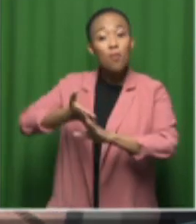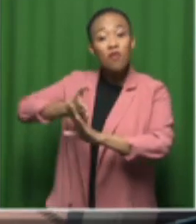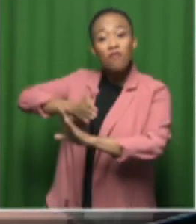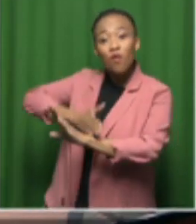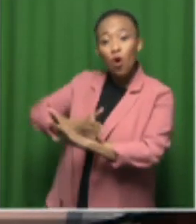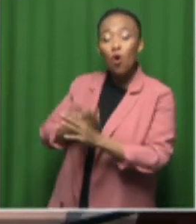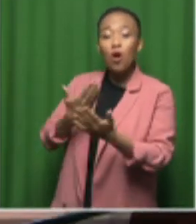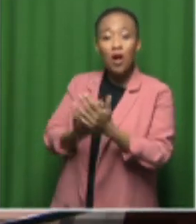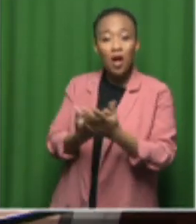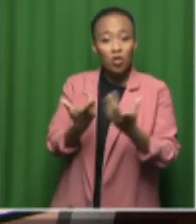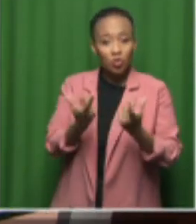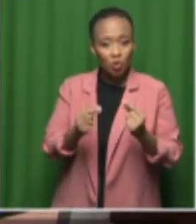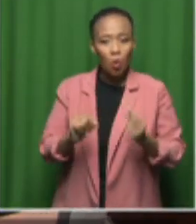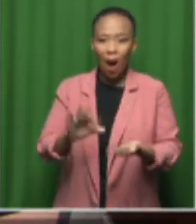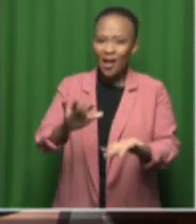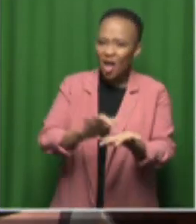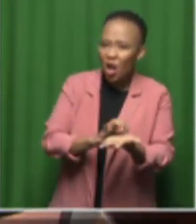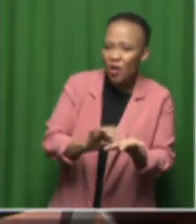such as